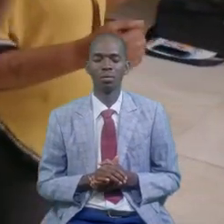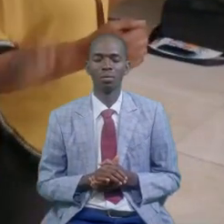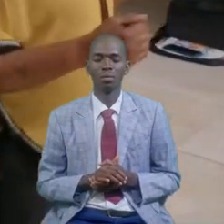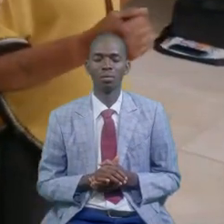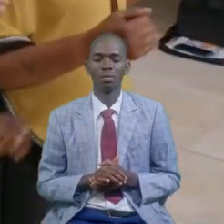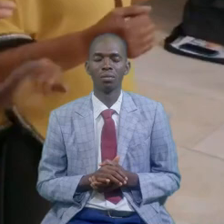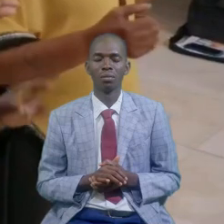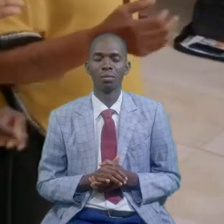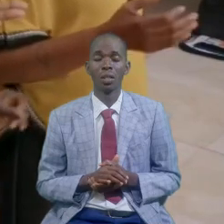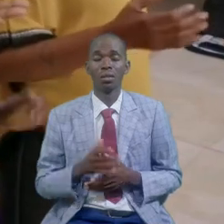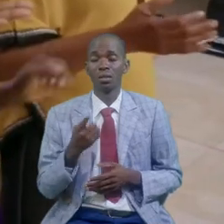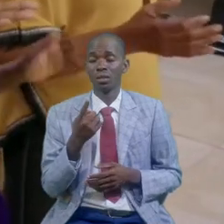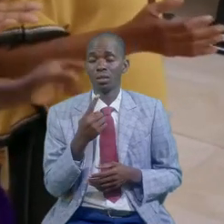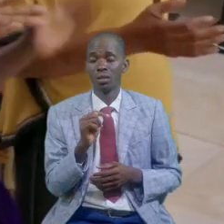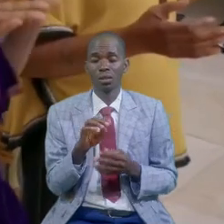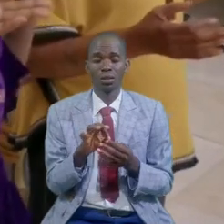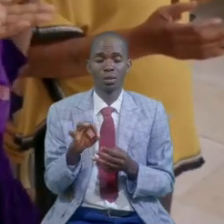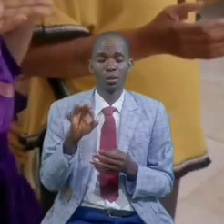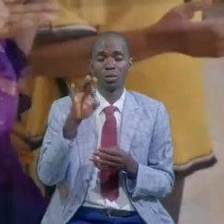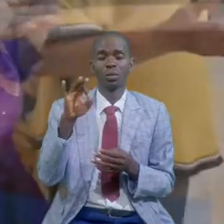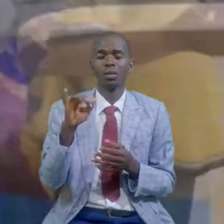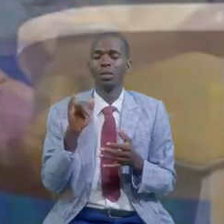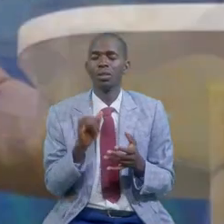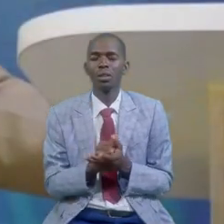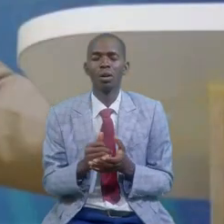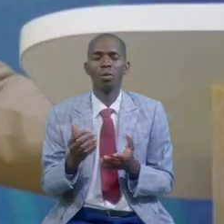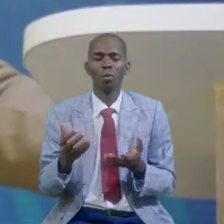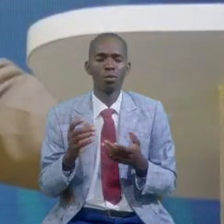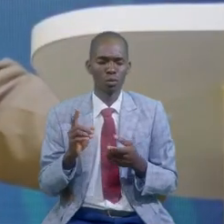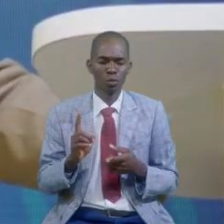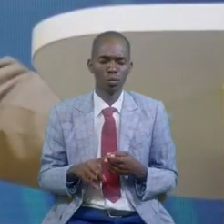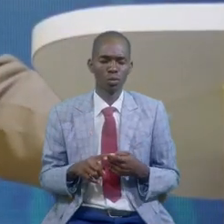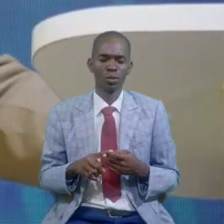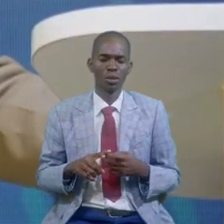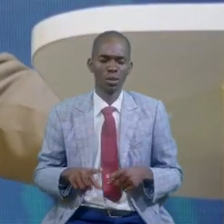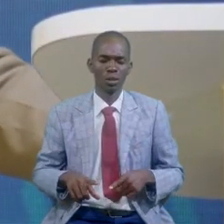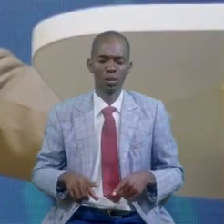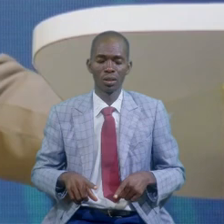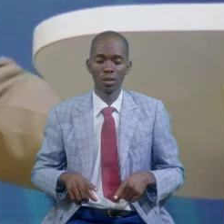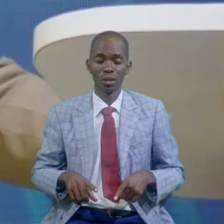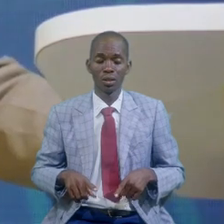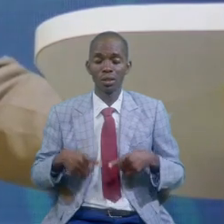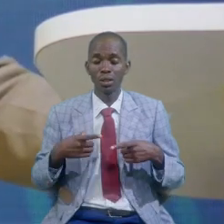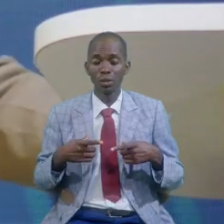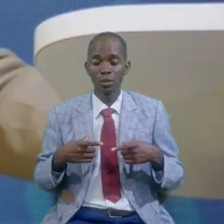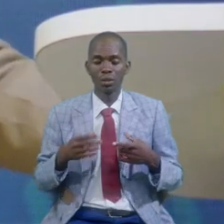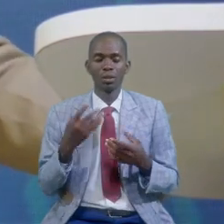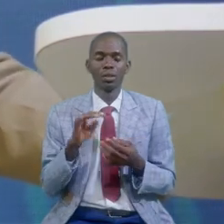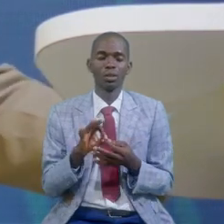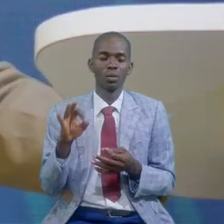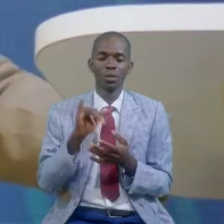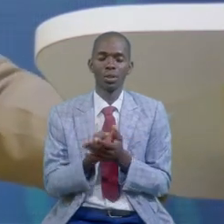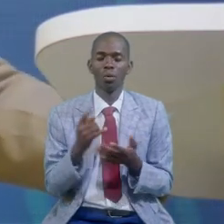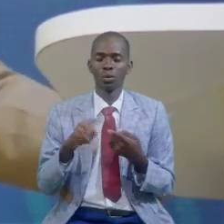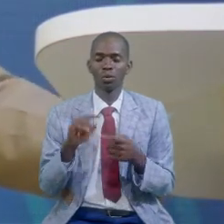The spirit that wants to live, the spirit that wants to work, the